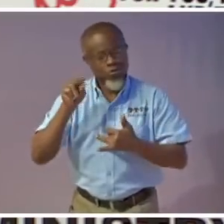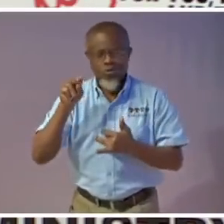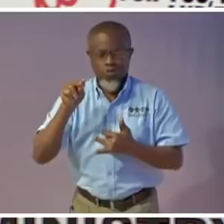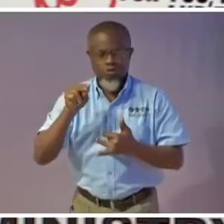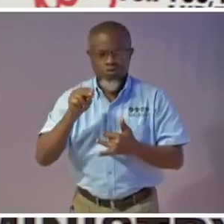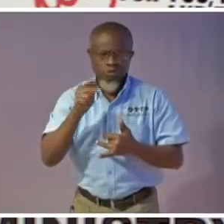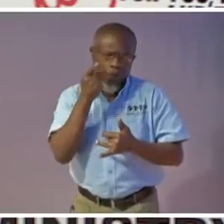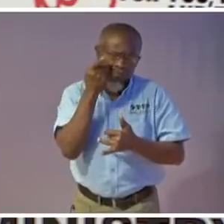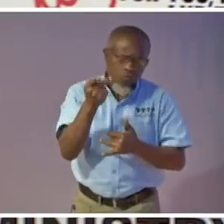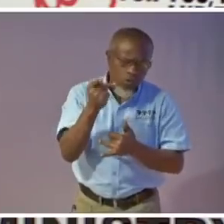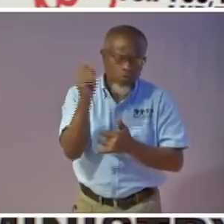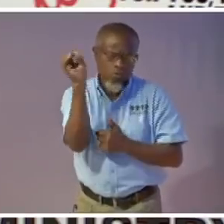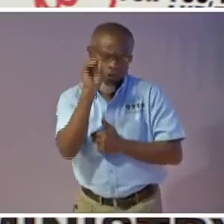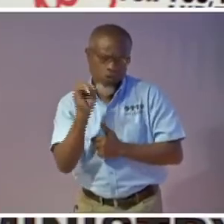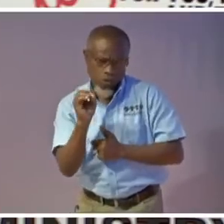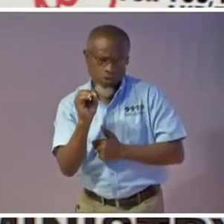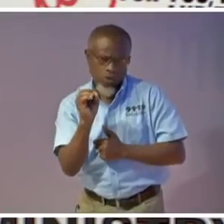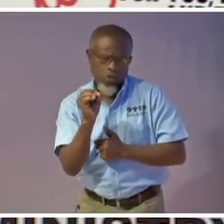now, last week,